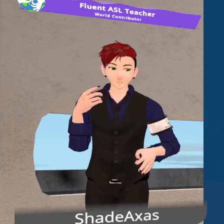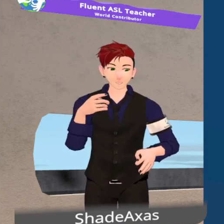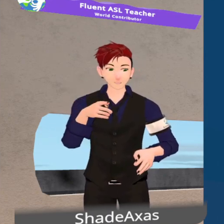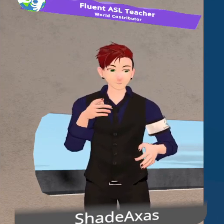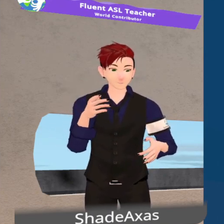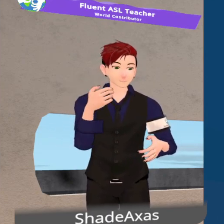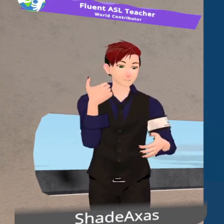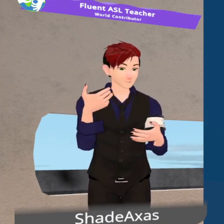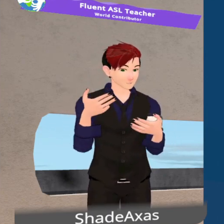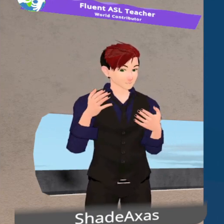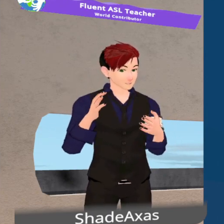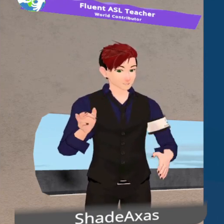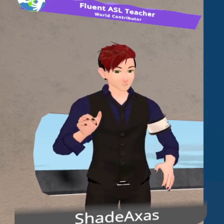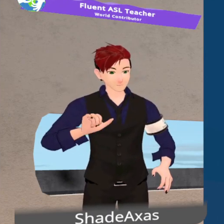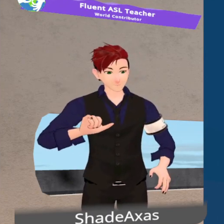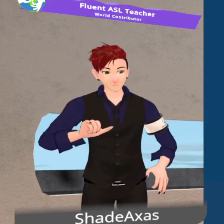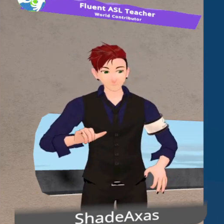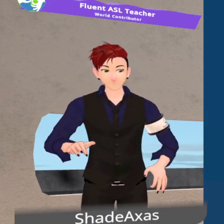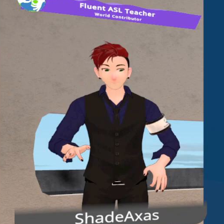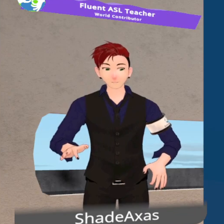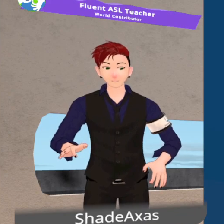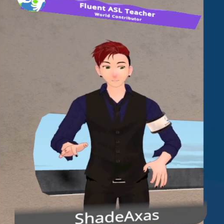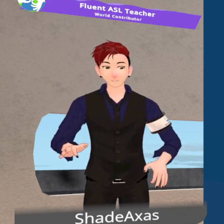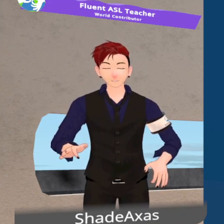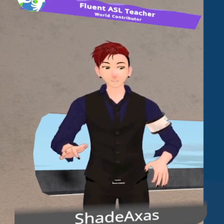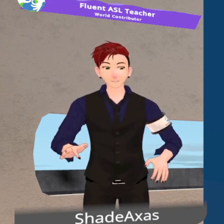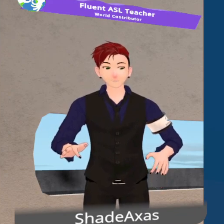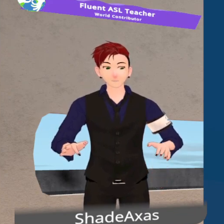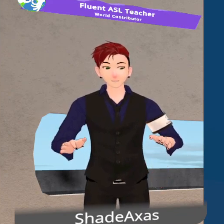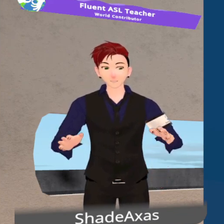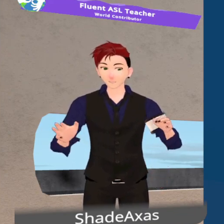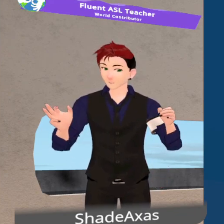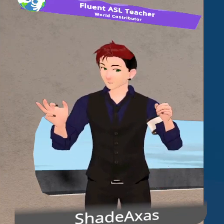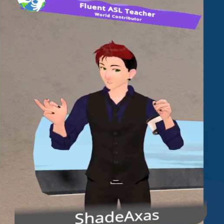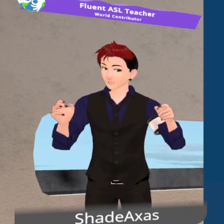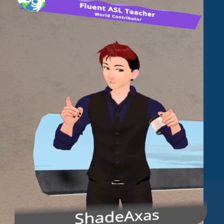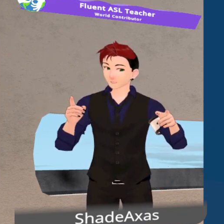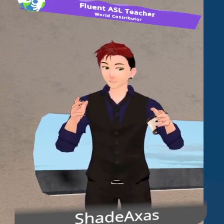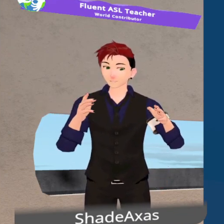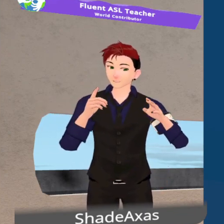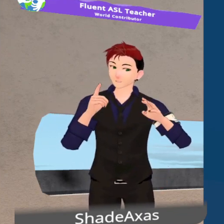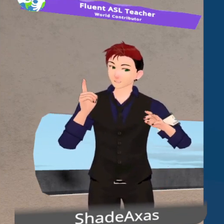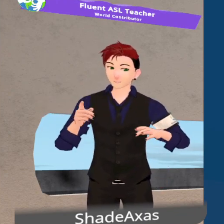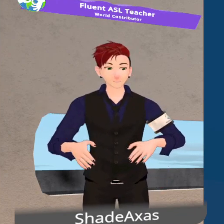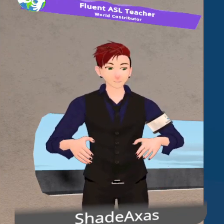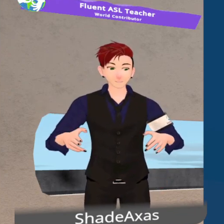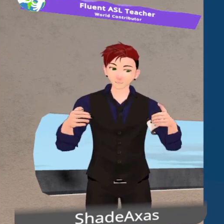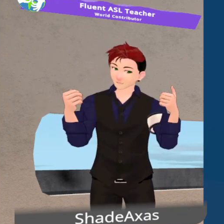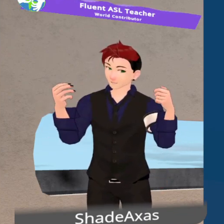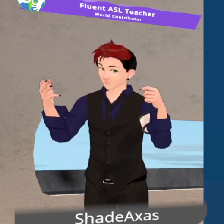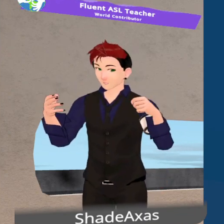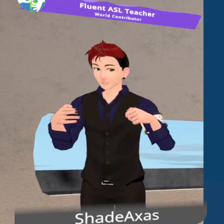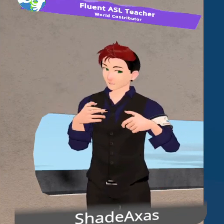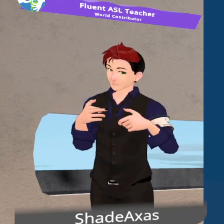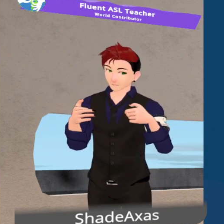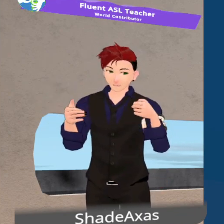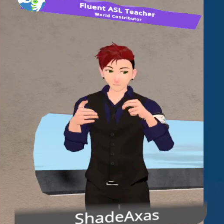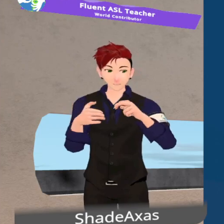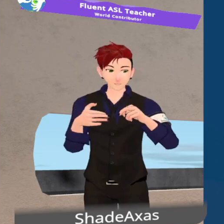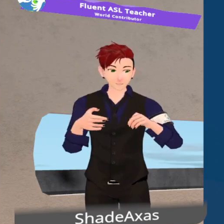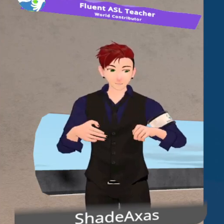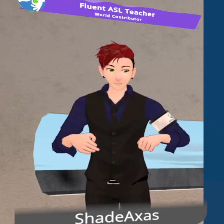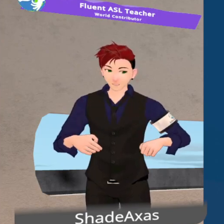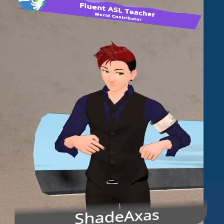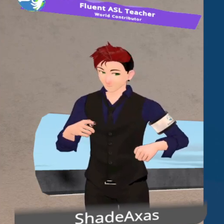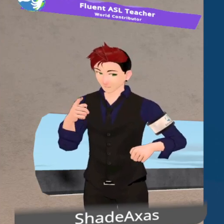if you are a brand new person too, and you are listening to a deaf person and they're going on telling all